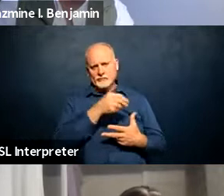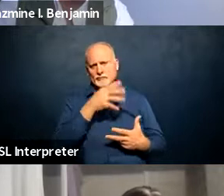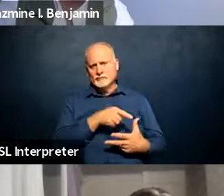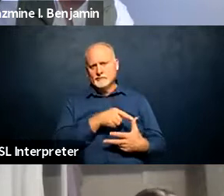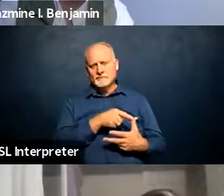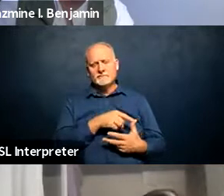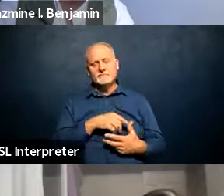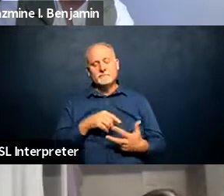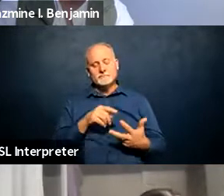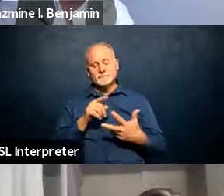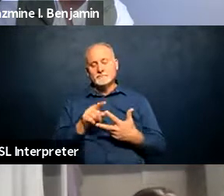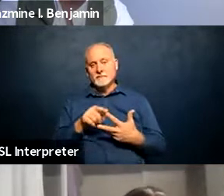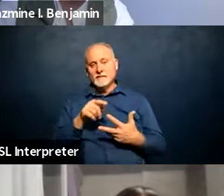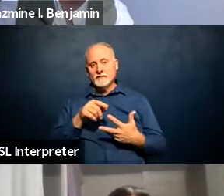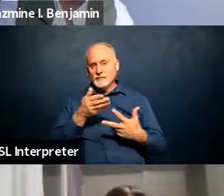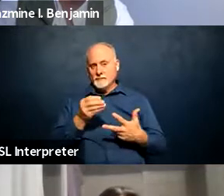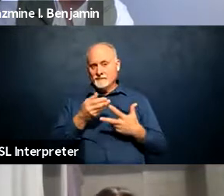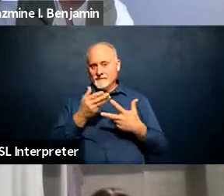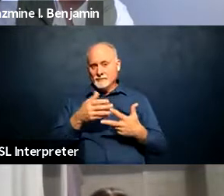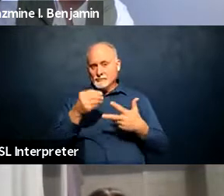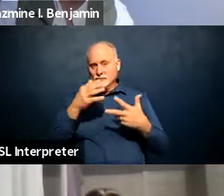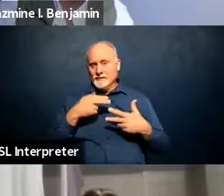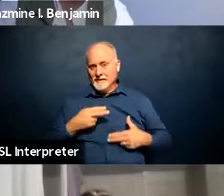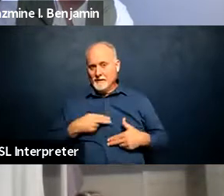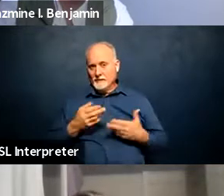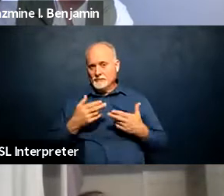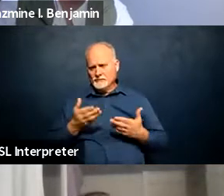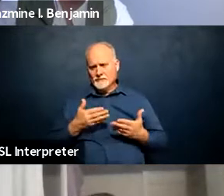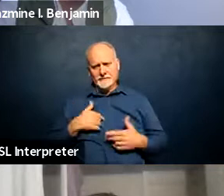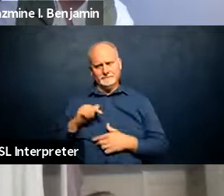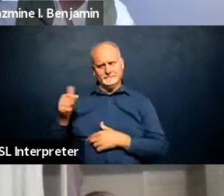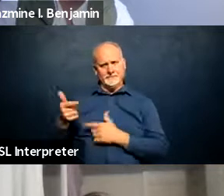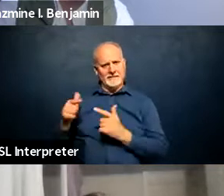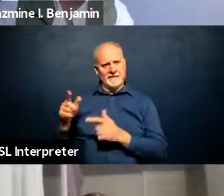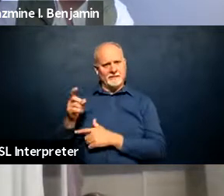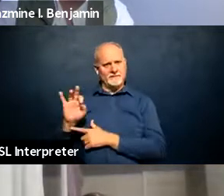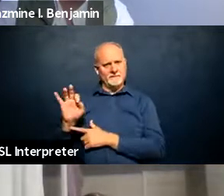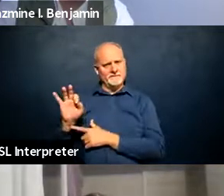In relationship to those services provided by Student Health Services, let me turn it over to Dr. Faircloth.